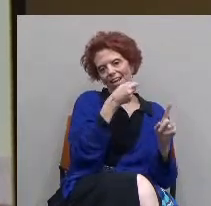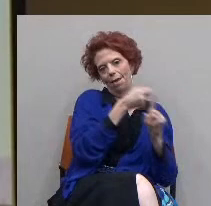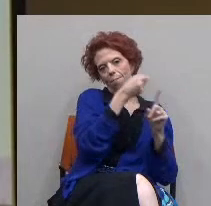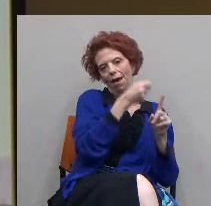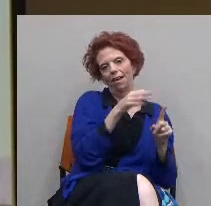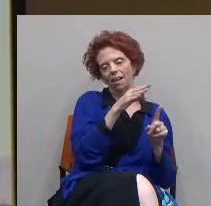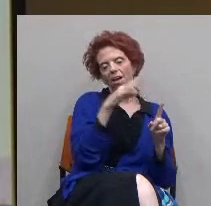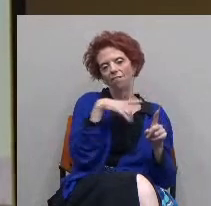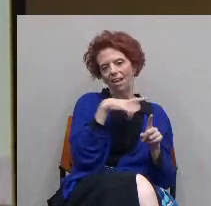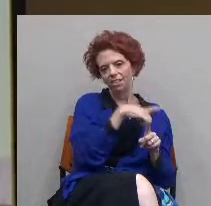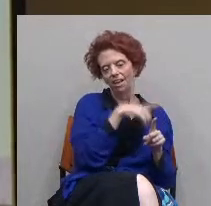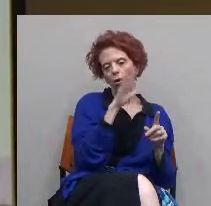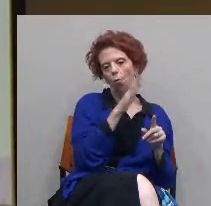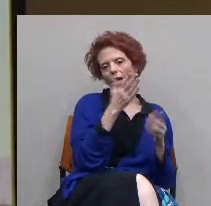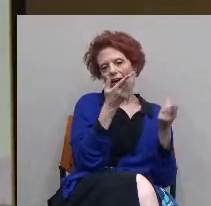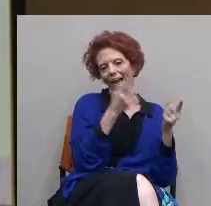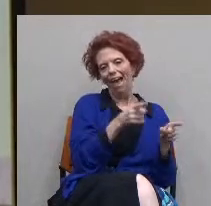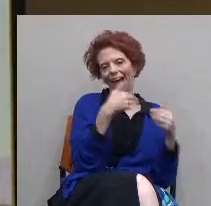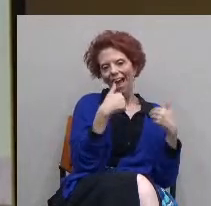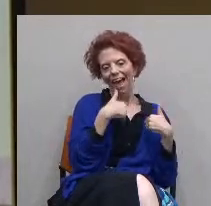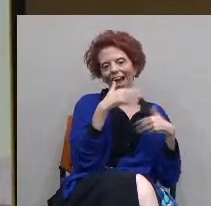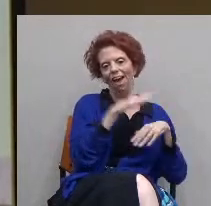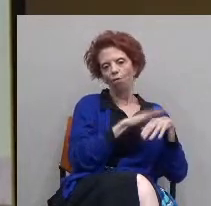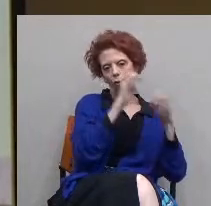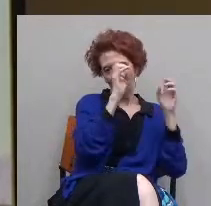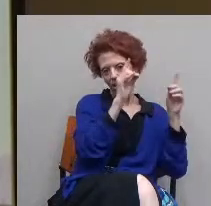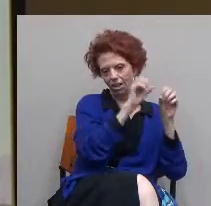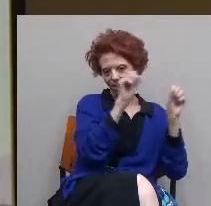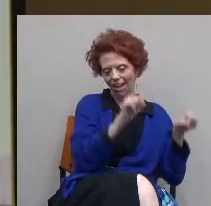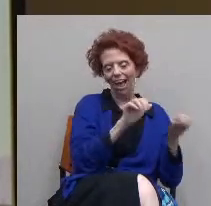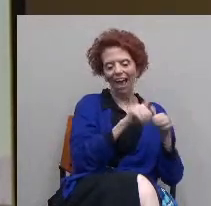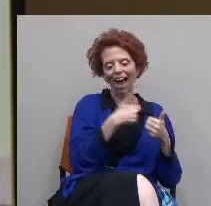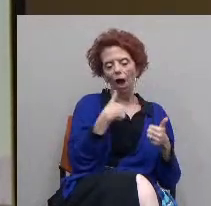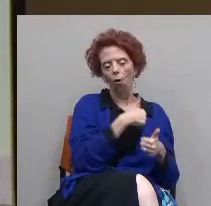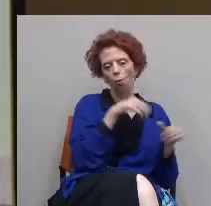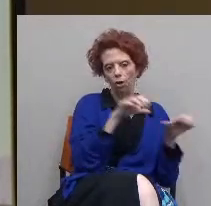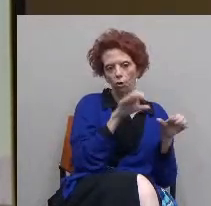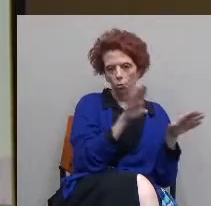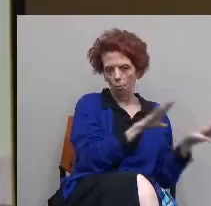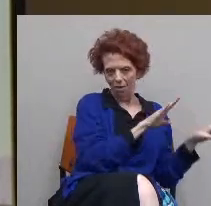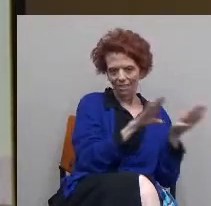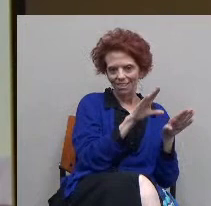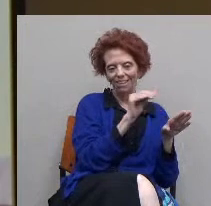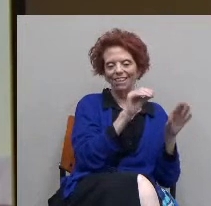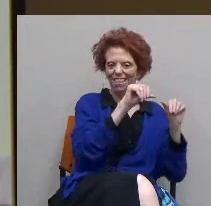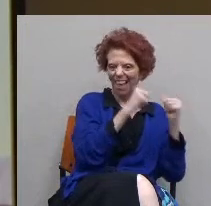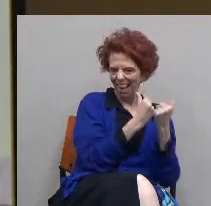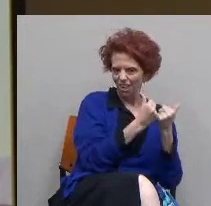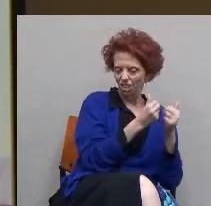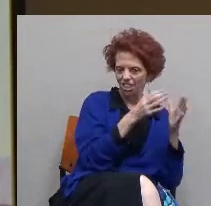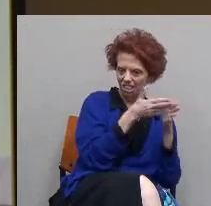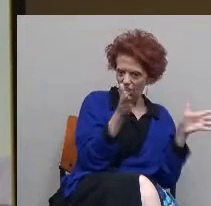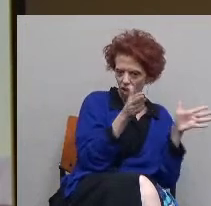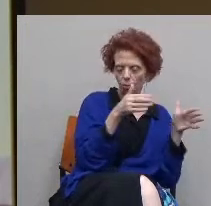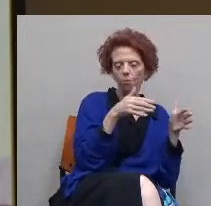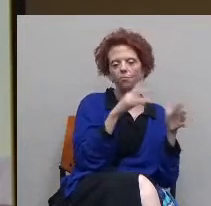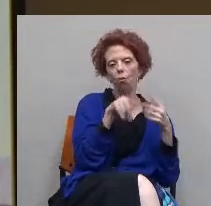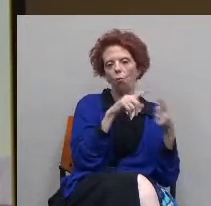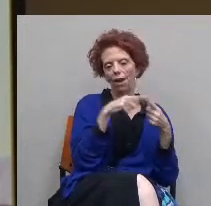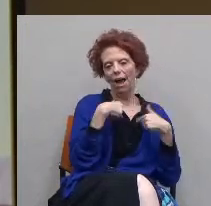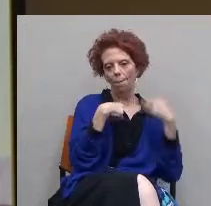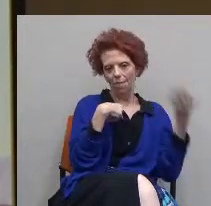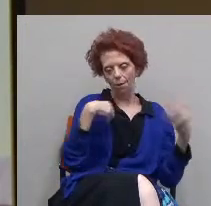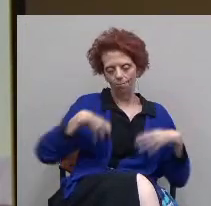that the legislation may have on education systems, on the way we do business, or the agency as a whole, whenever I'm at the